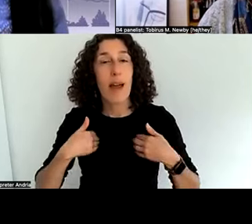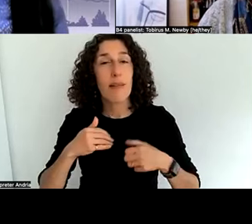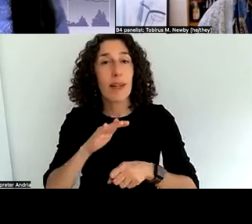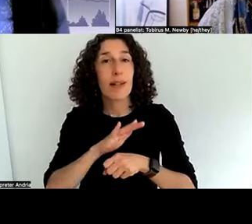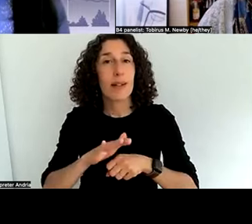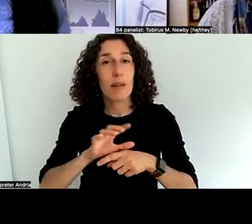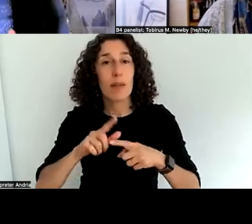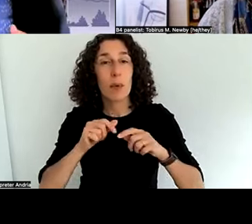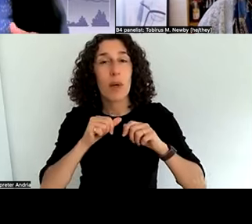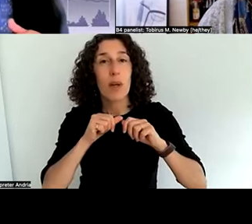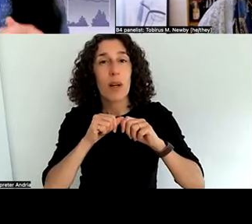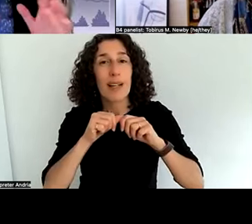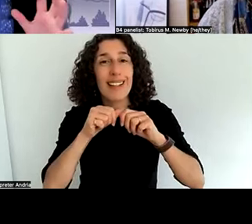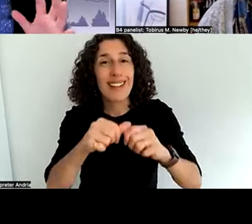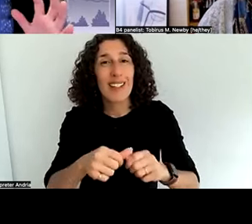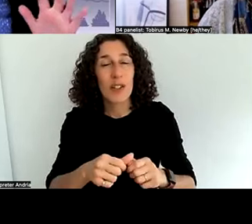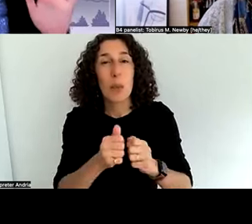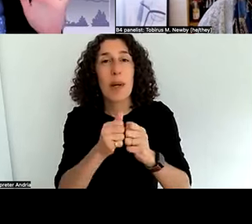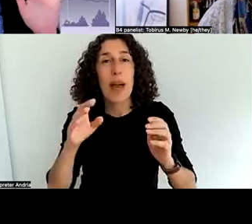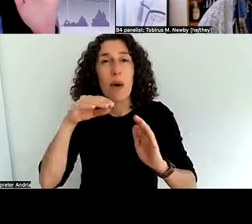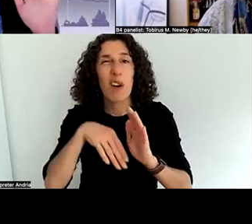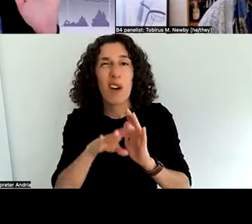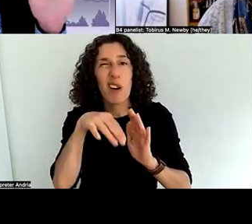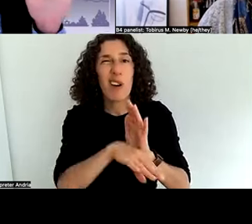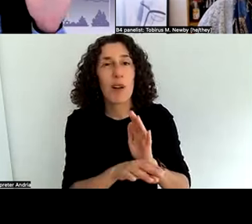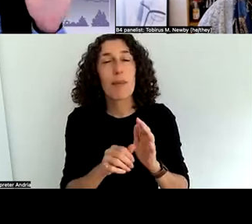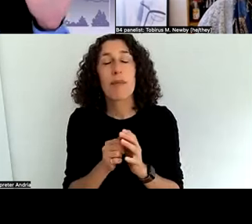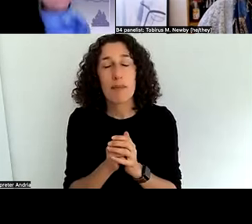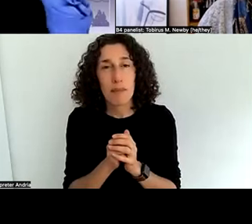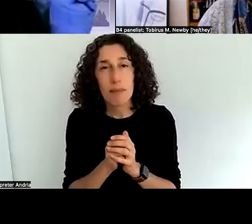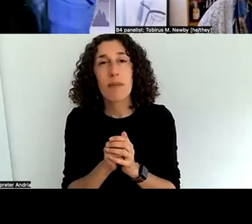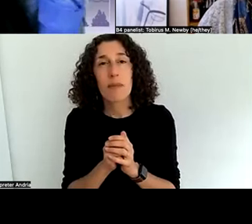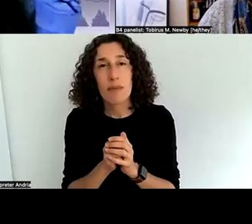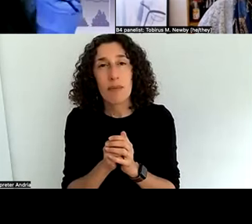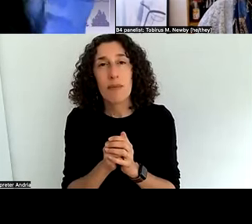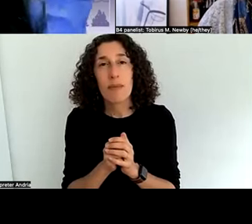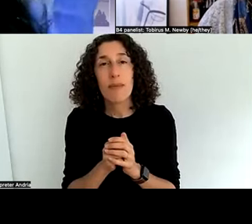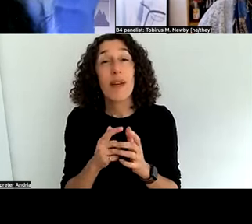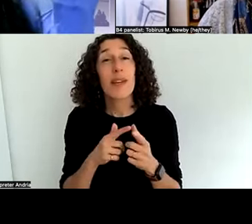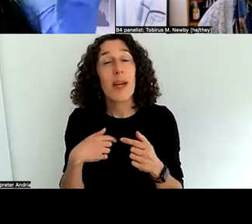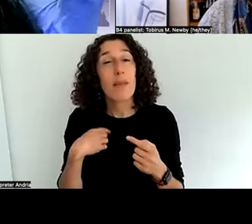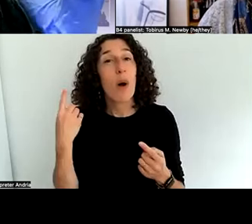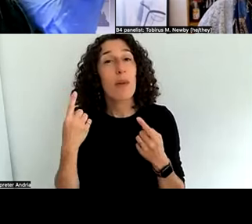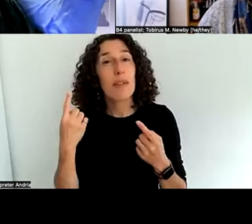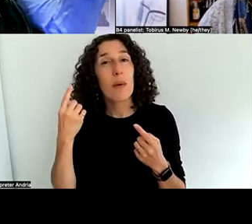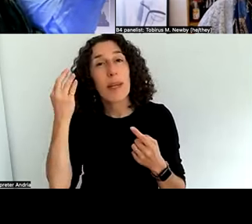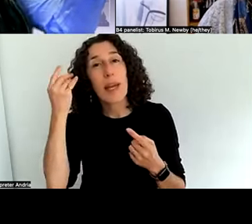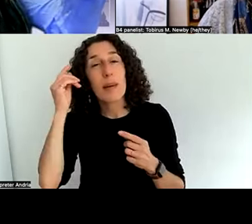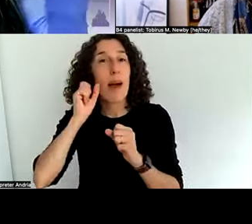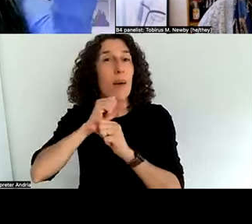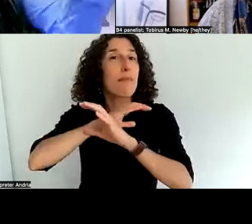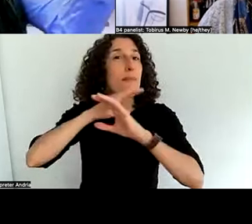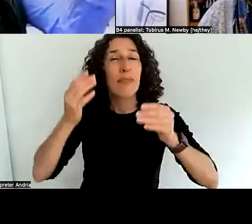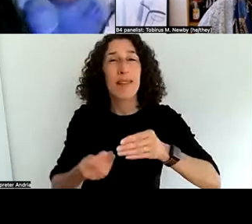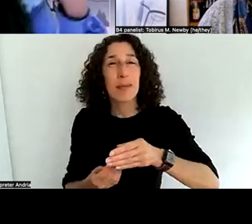already. And then I had this piece about like, you know, how in the spring and then like the leaves are kind of stretching out and having